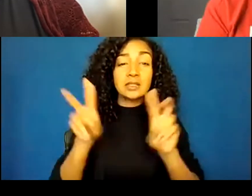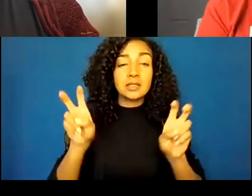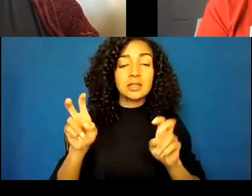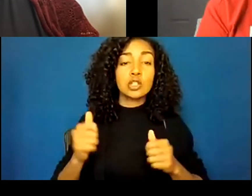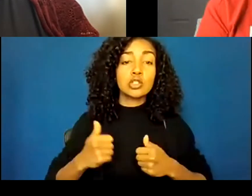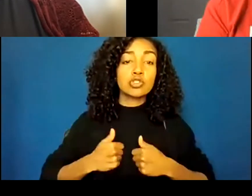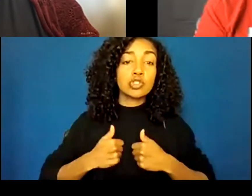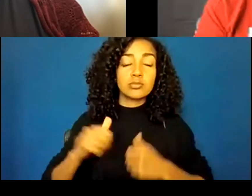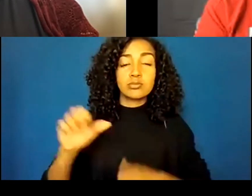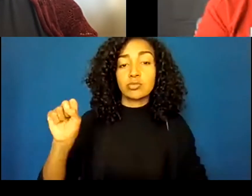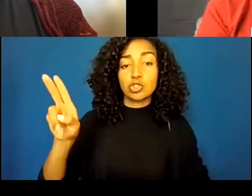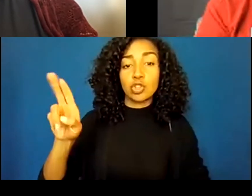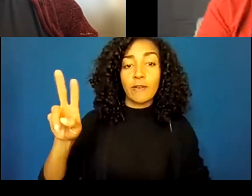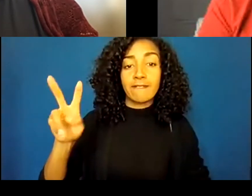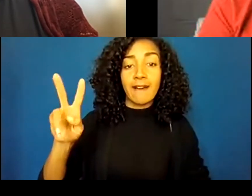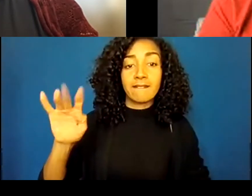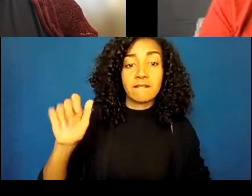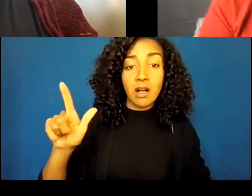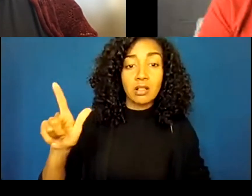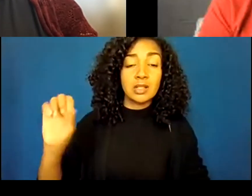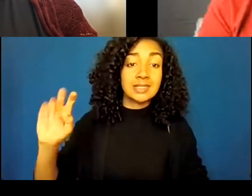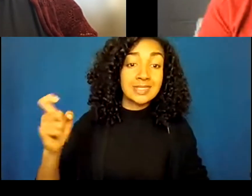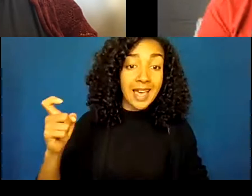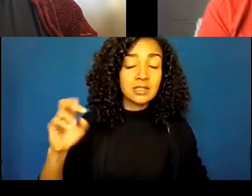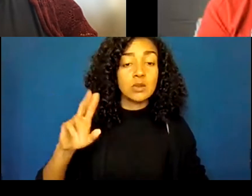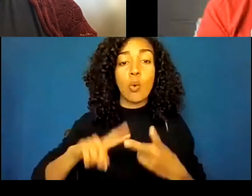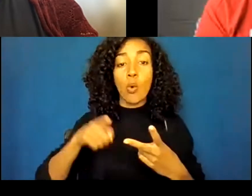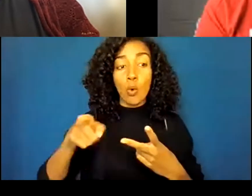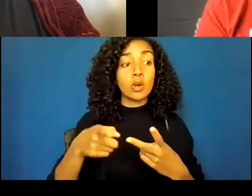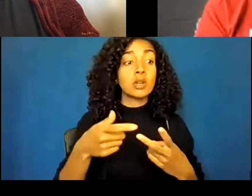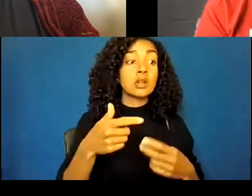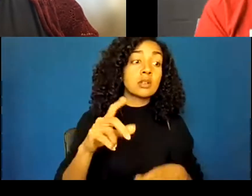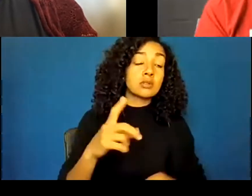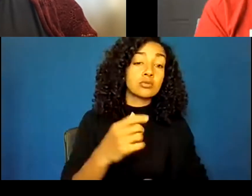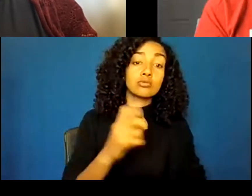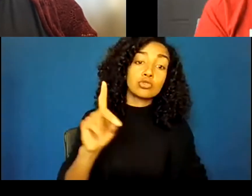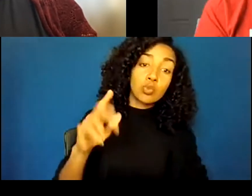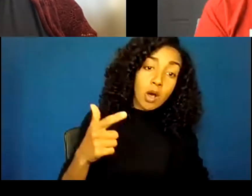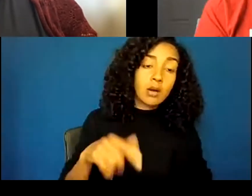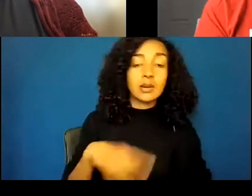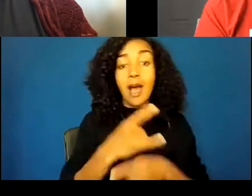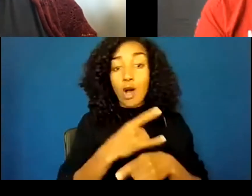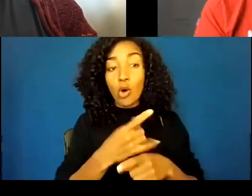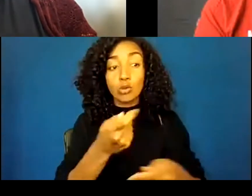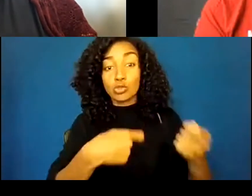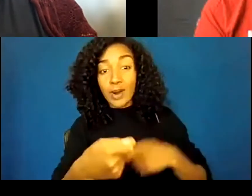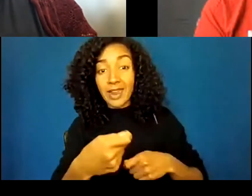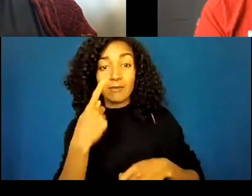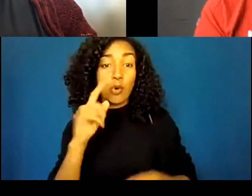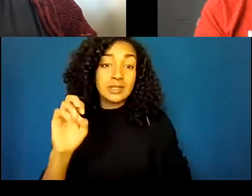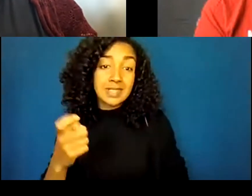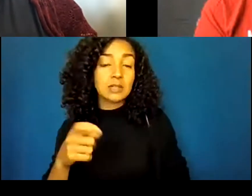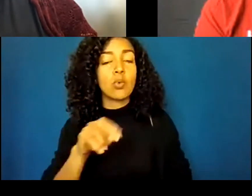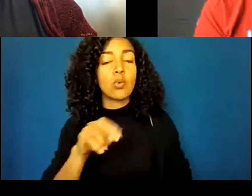happening as they're being traded for drugs or alcohol by their partner. They may be trading themselves for drug or alcohol